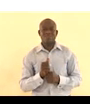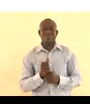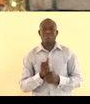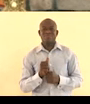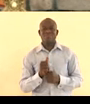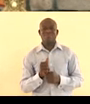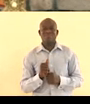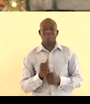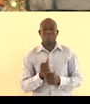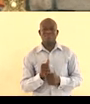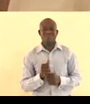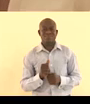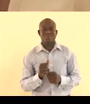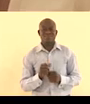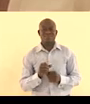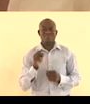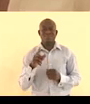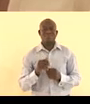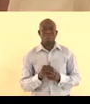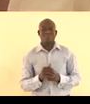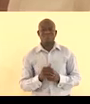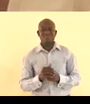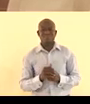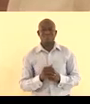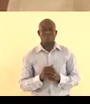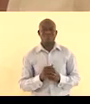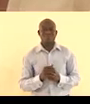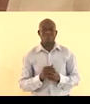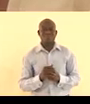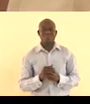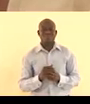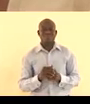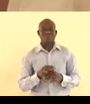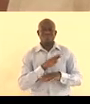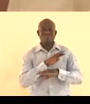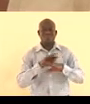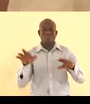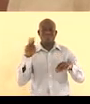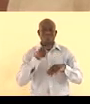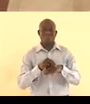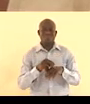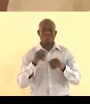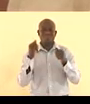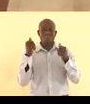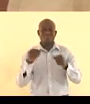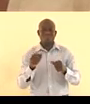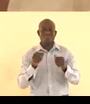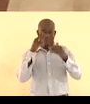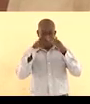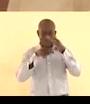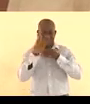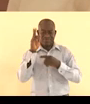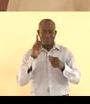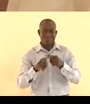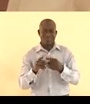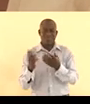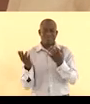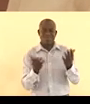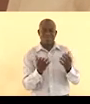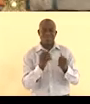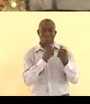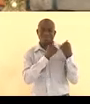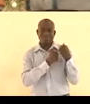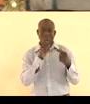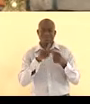It will be a terrible prophet, a misnomer actually, for a prophet to be carrying guns and whatever to